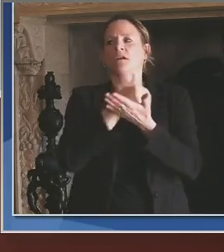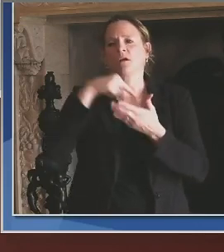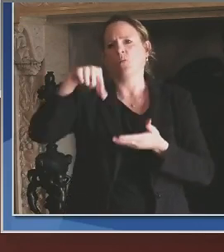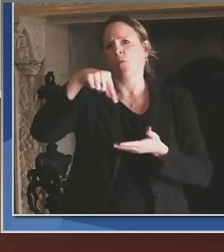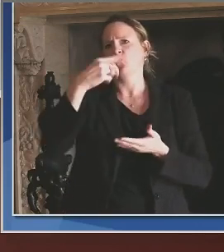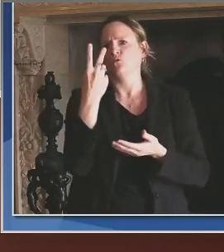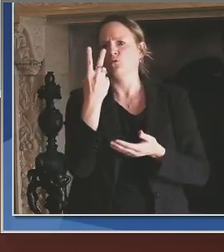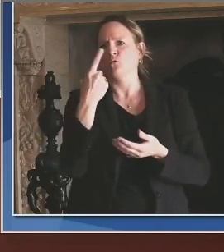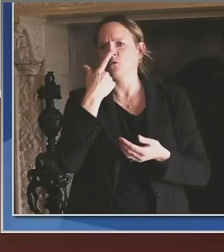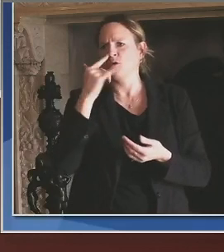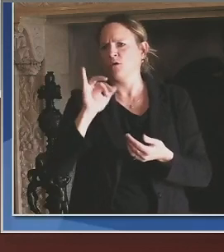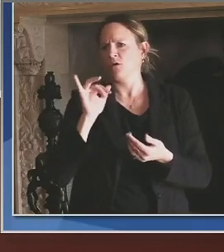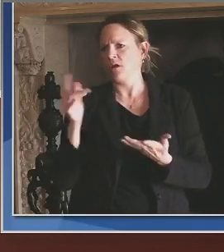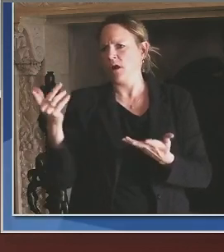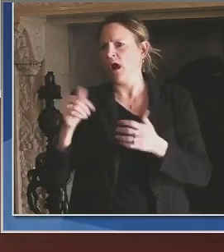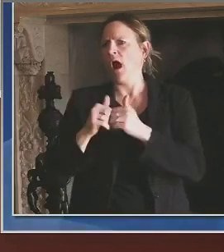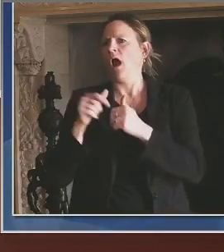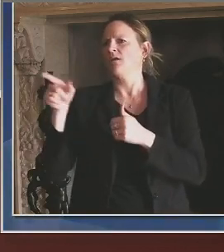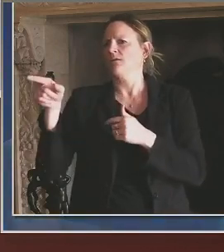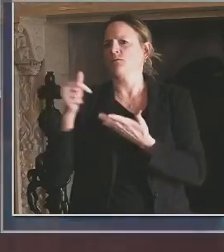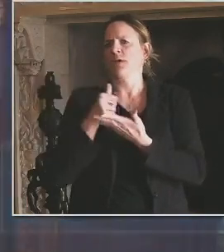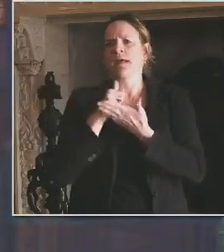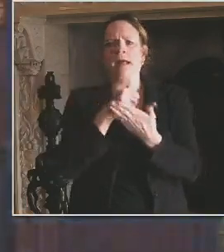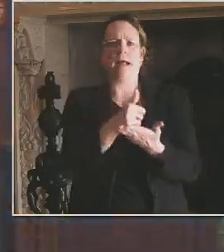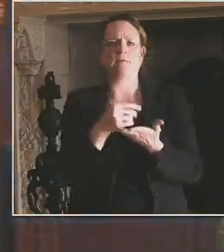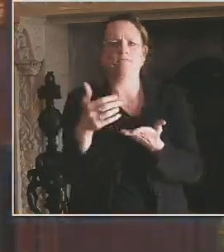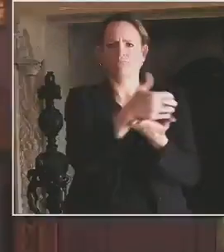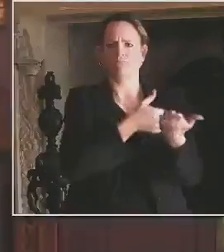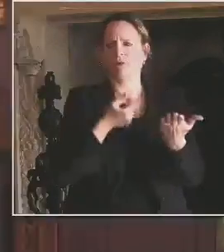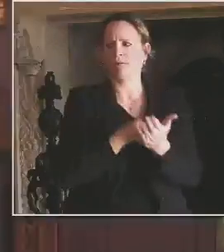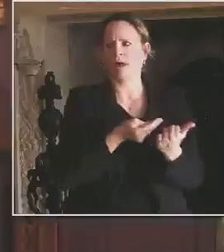money? Made a lot of phone calls at night.